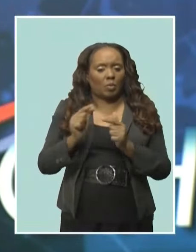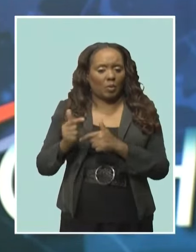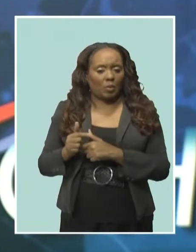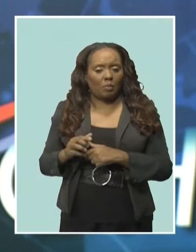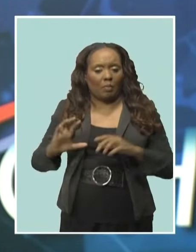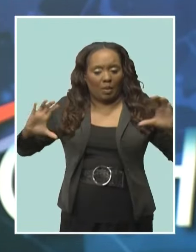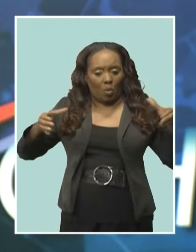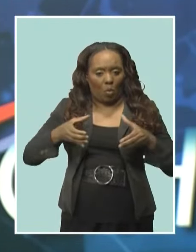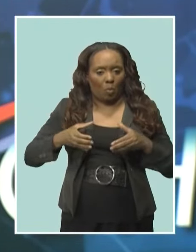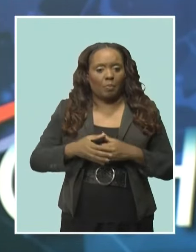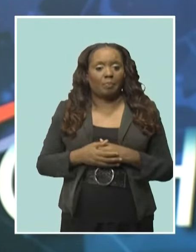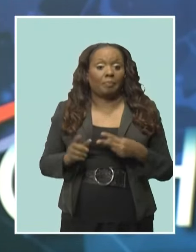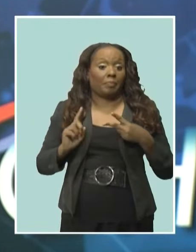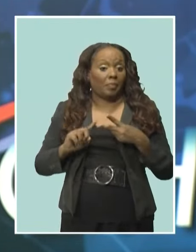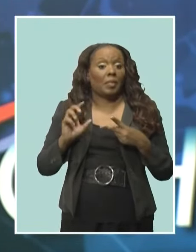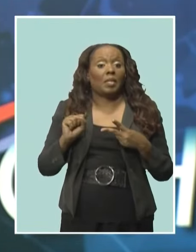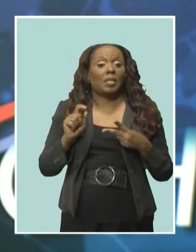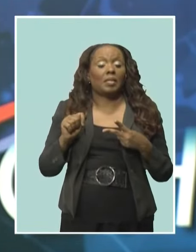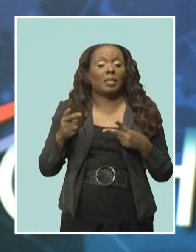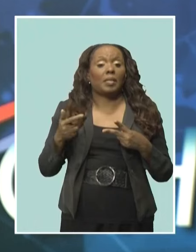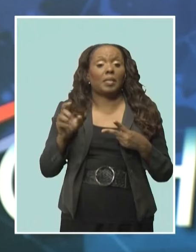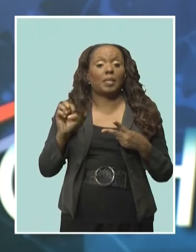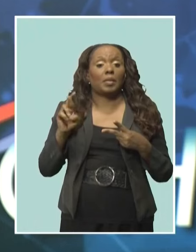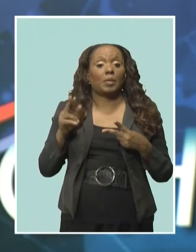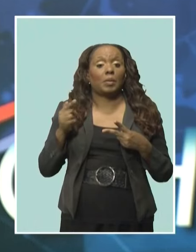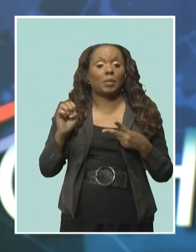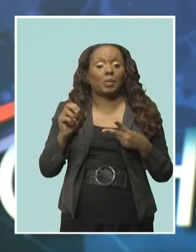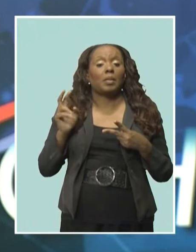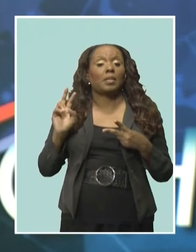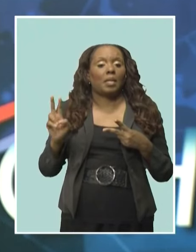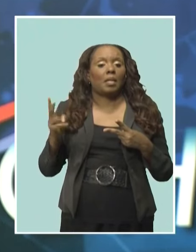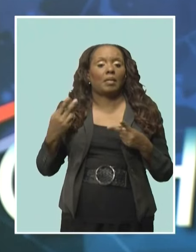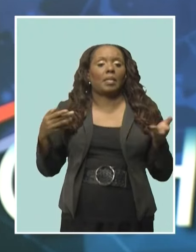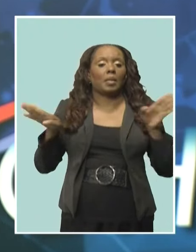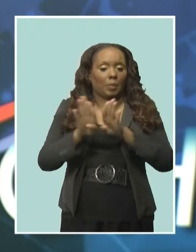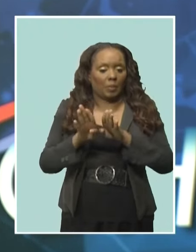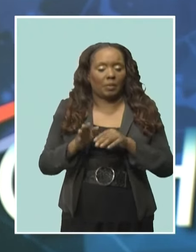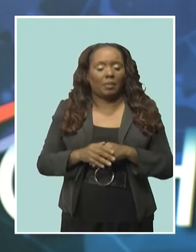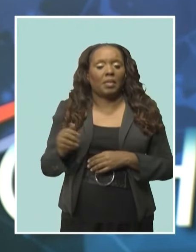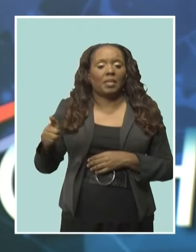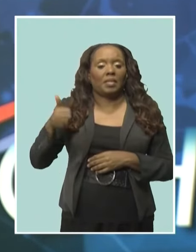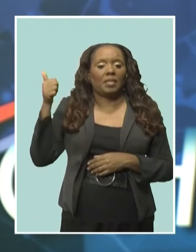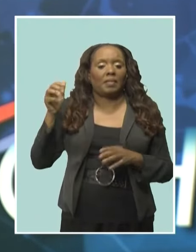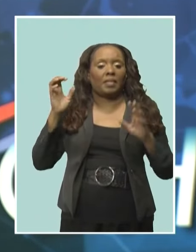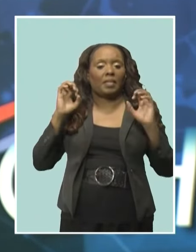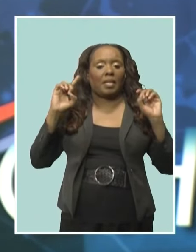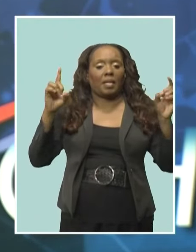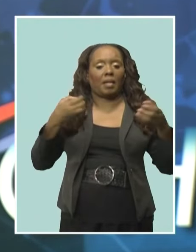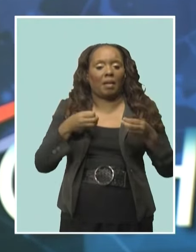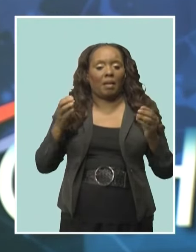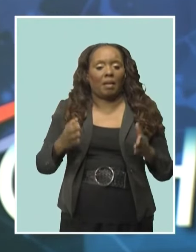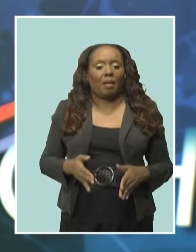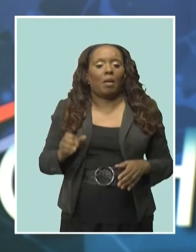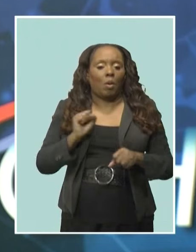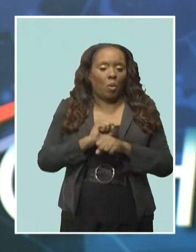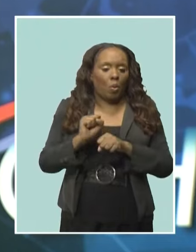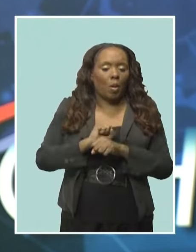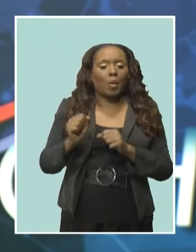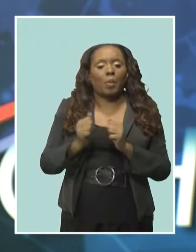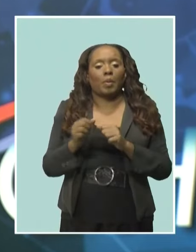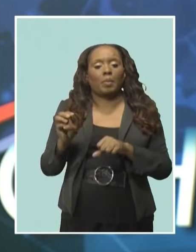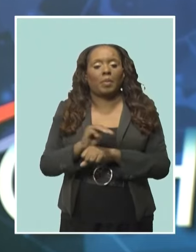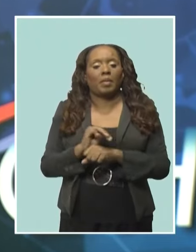Meanwhile, St. George Secondary remains closed until further notice. Chief Education Officer Dr. Ramona Archer Bradshaw says